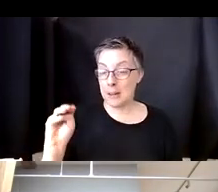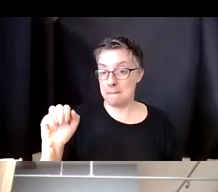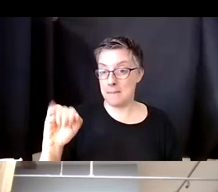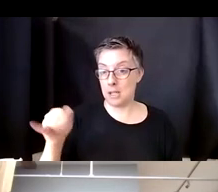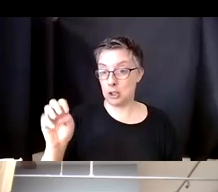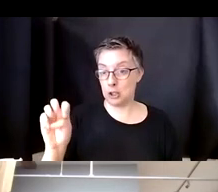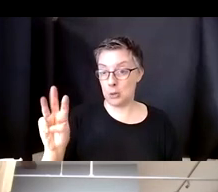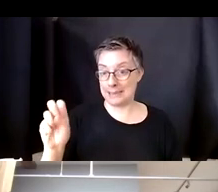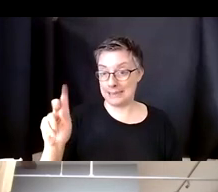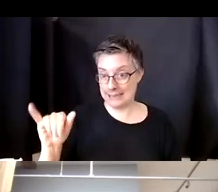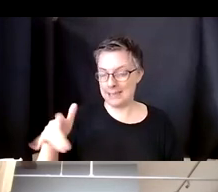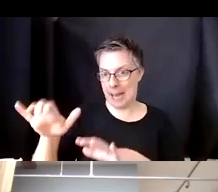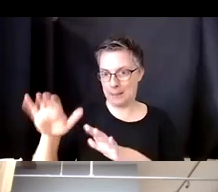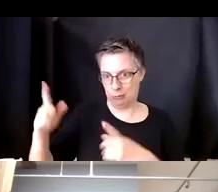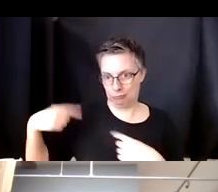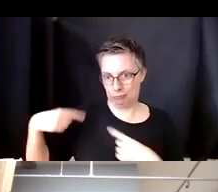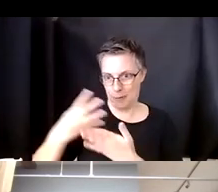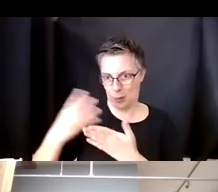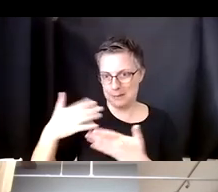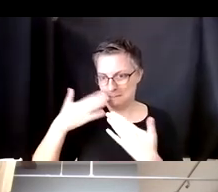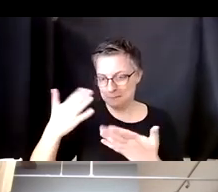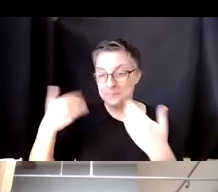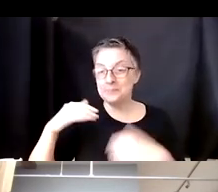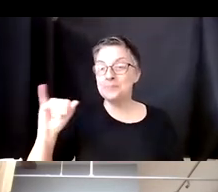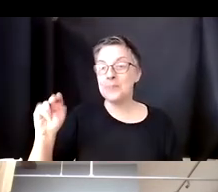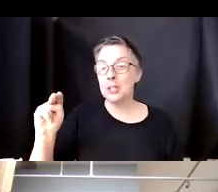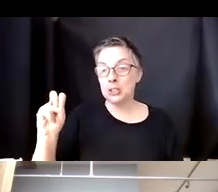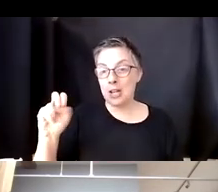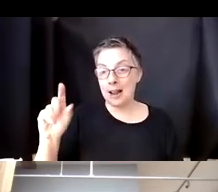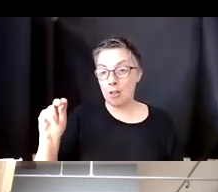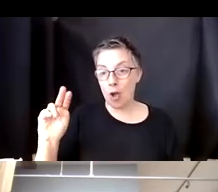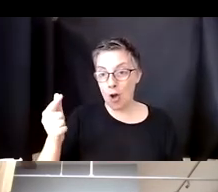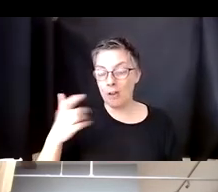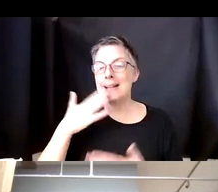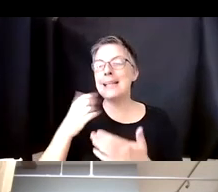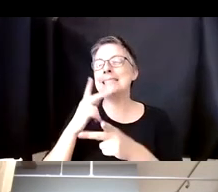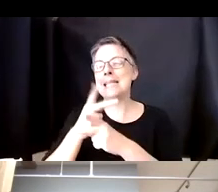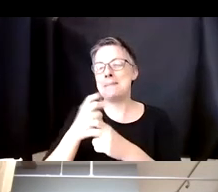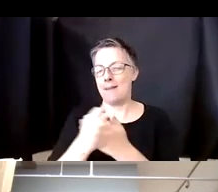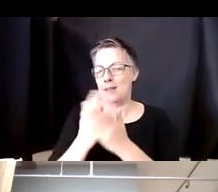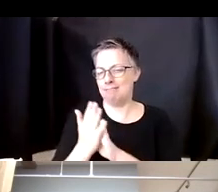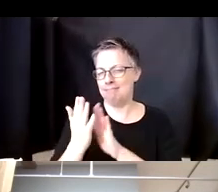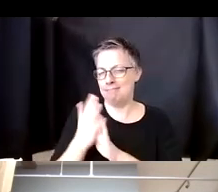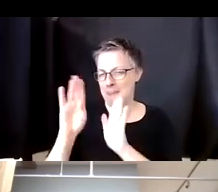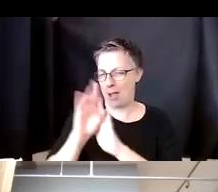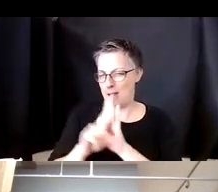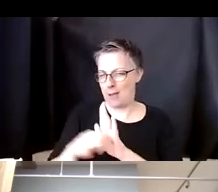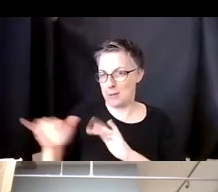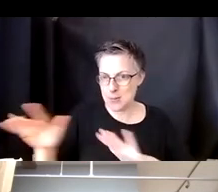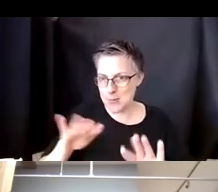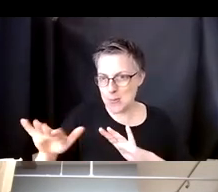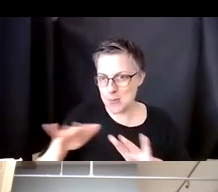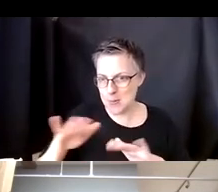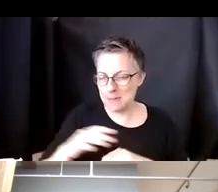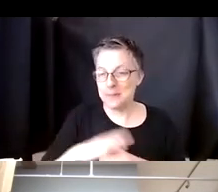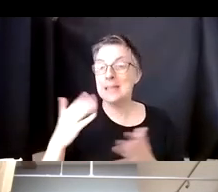much for your captioning. Jane Long, thanks for keeping everything running smoothly in the background. And again,